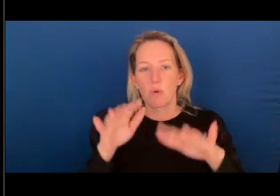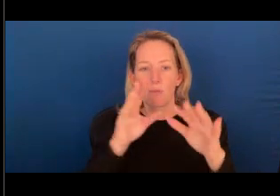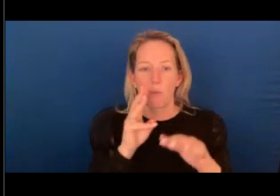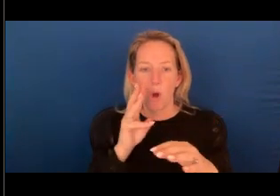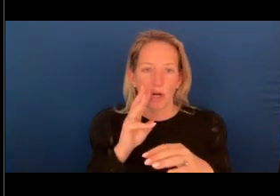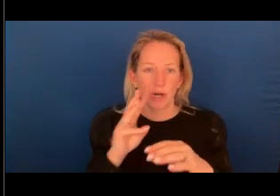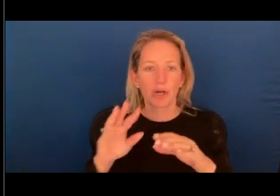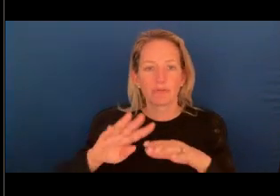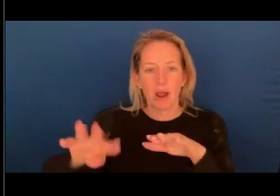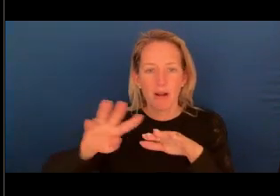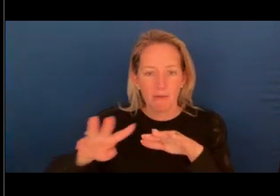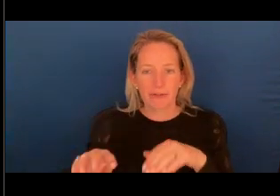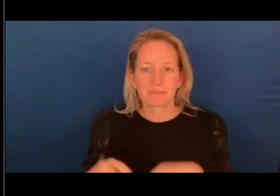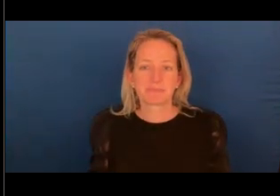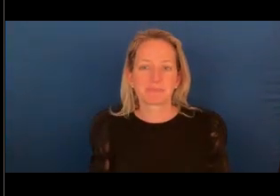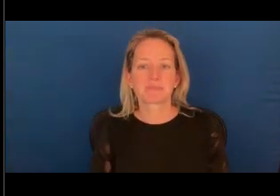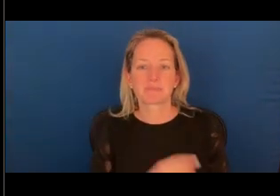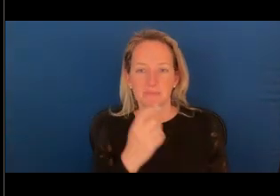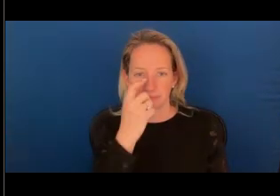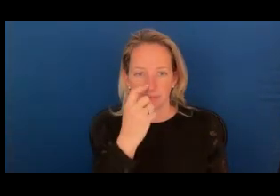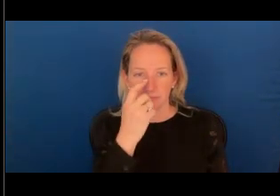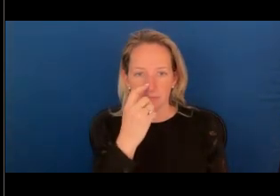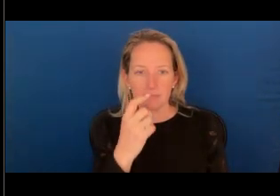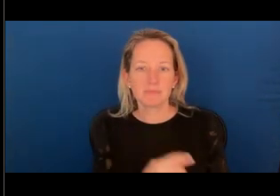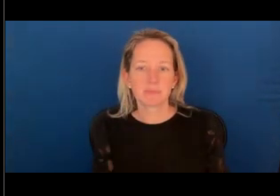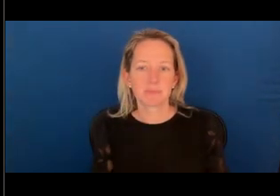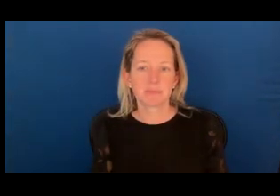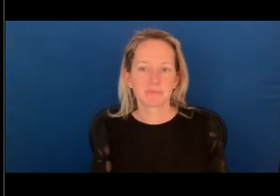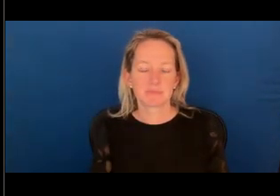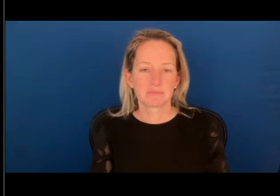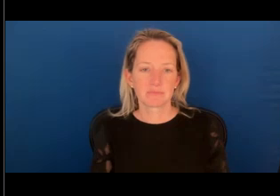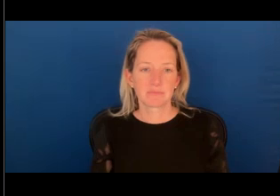Areas. Take it away, Ali.